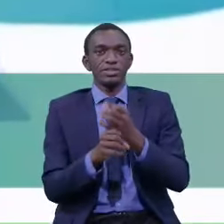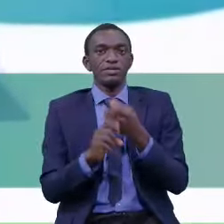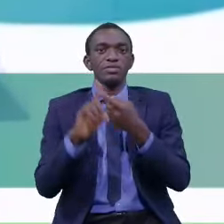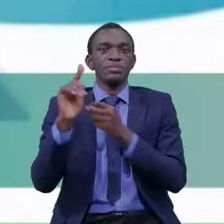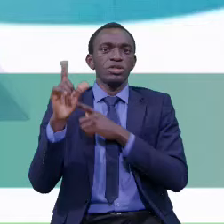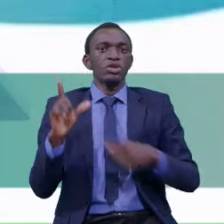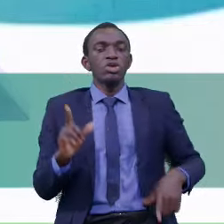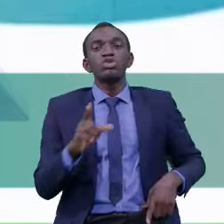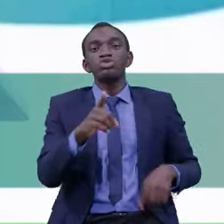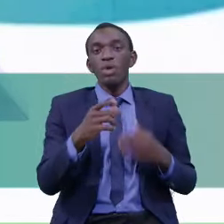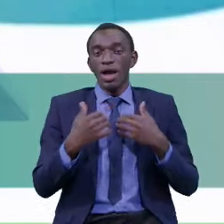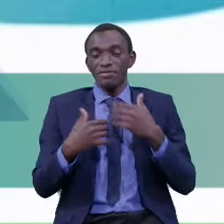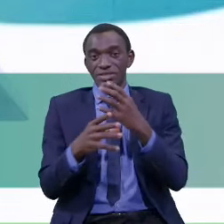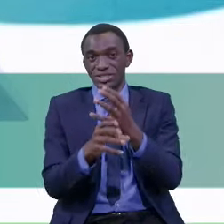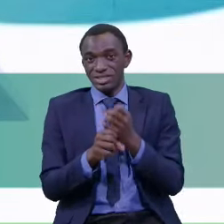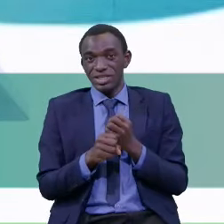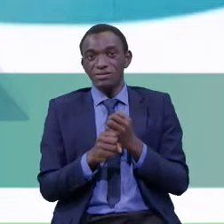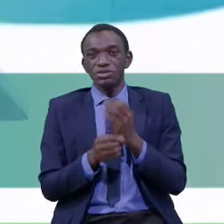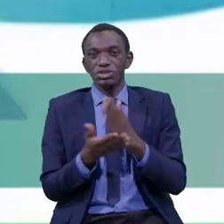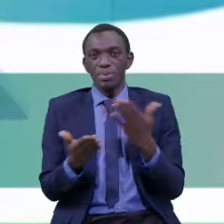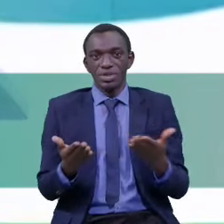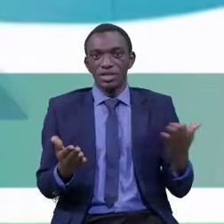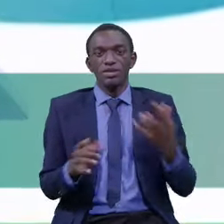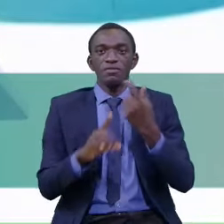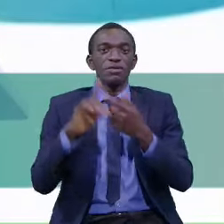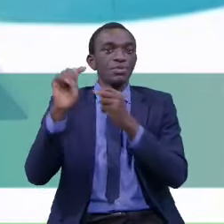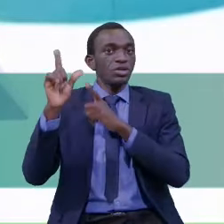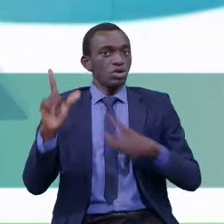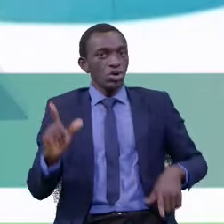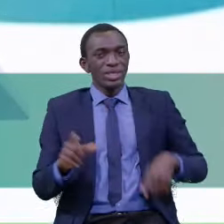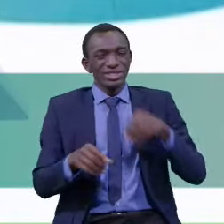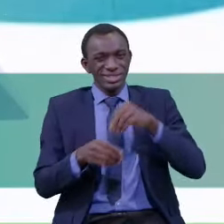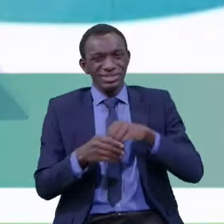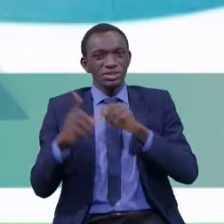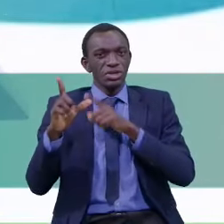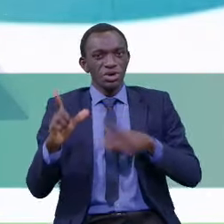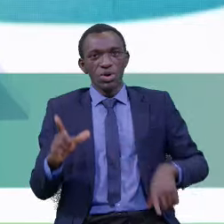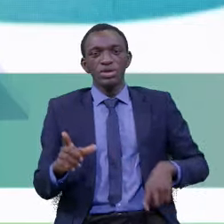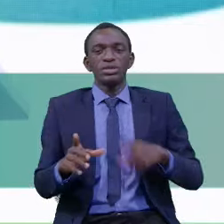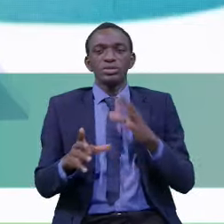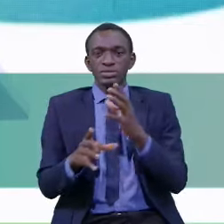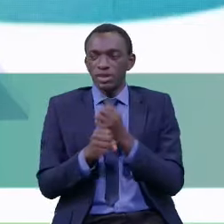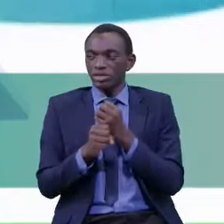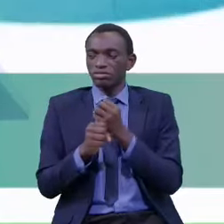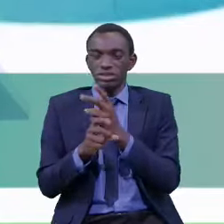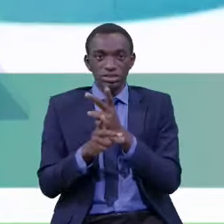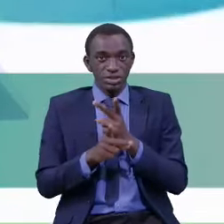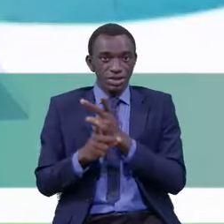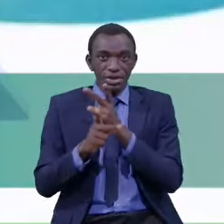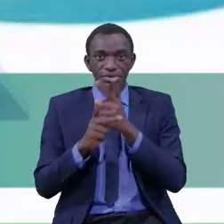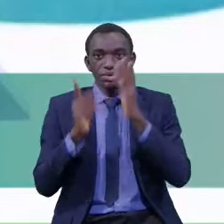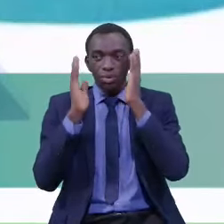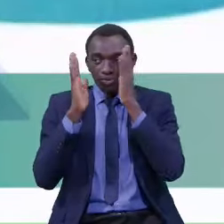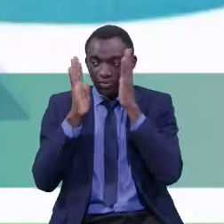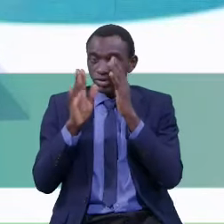received something from the Lord, in the Lord. Take heed. Watch over that thing.